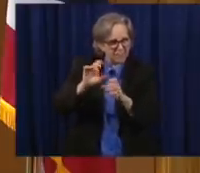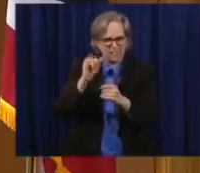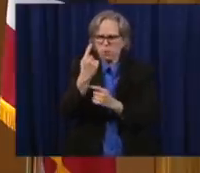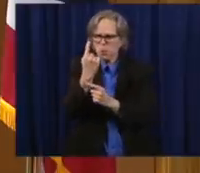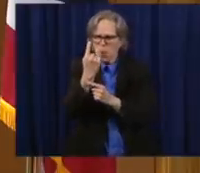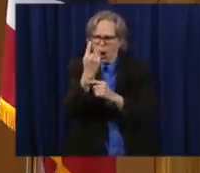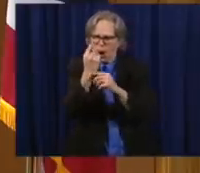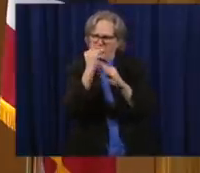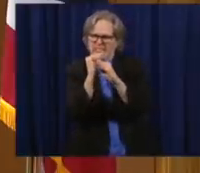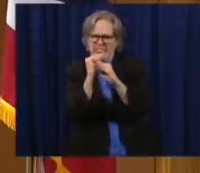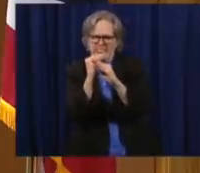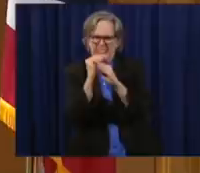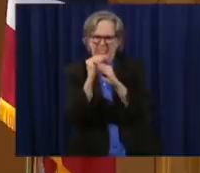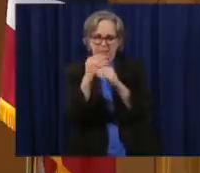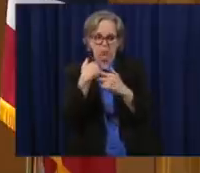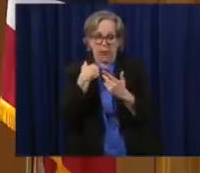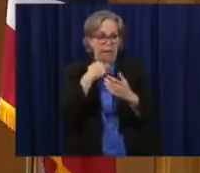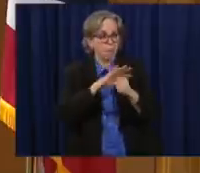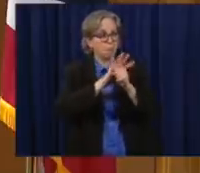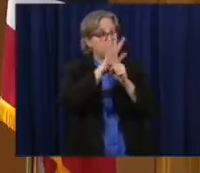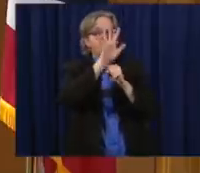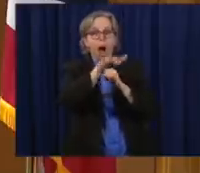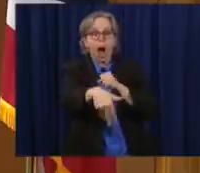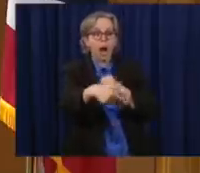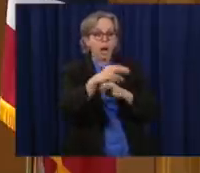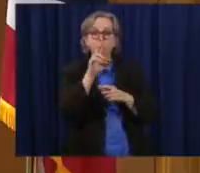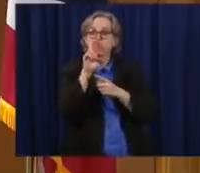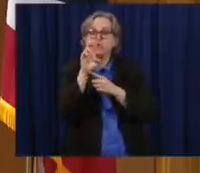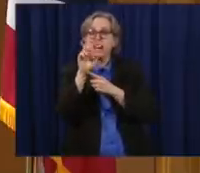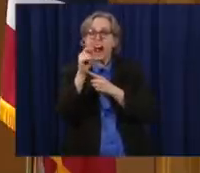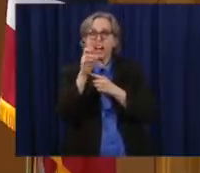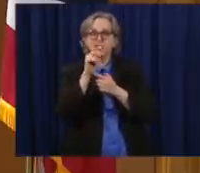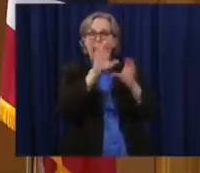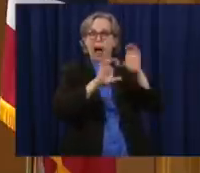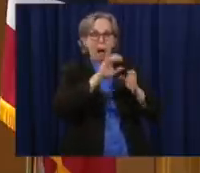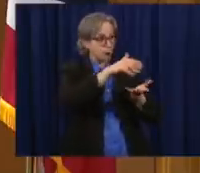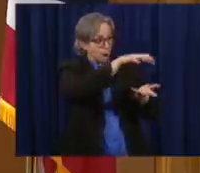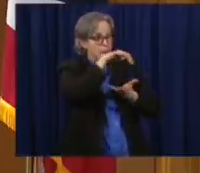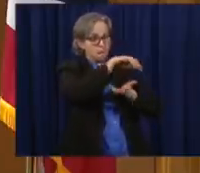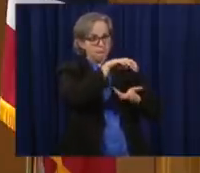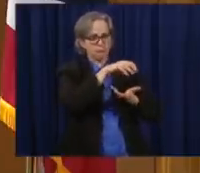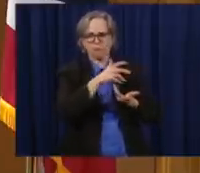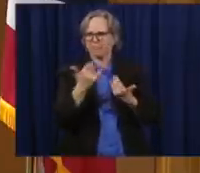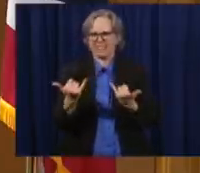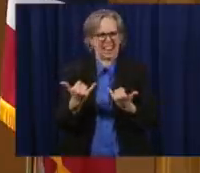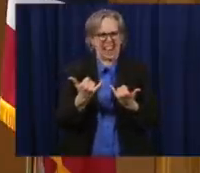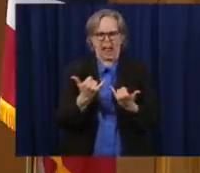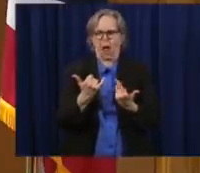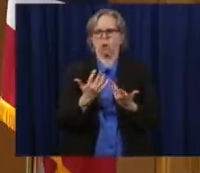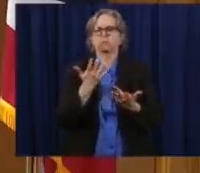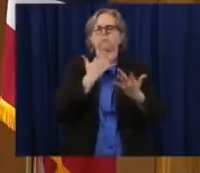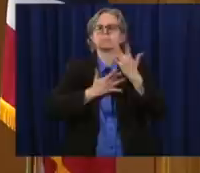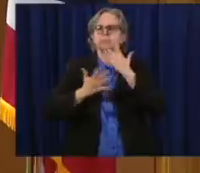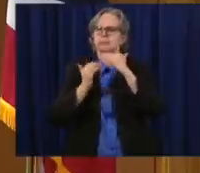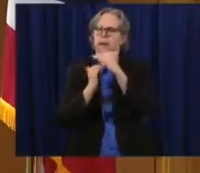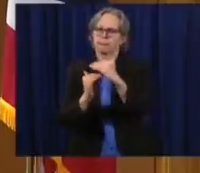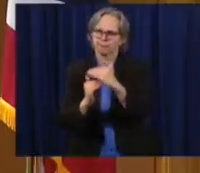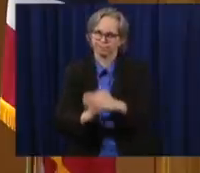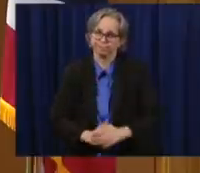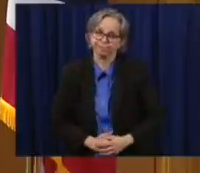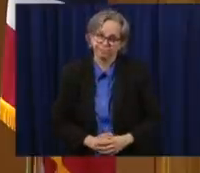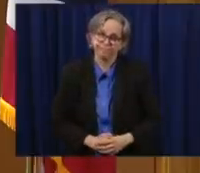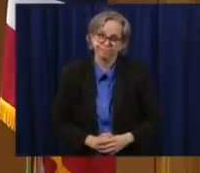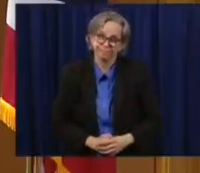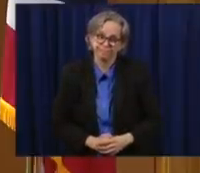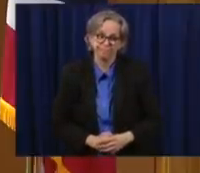increases, they're held down. The other thing that holds it down, and that everyone